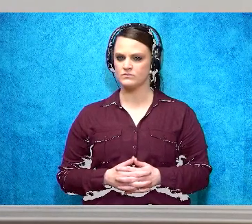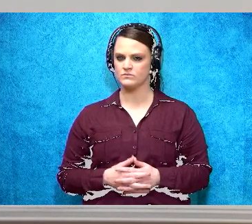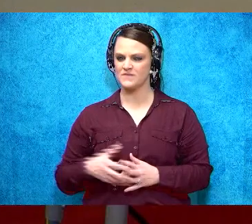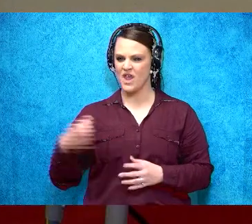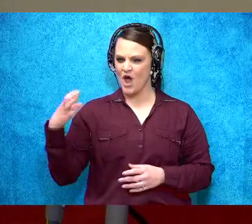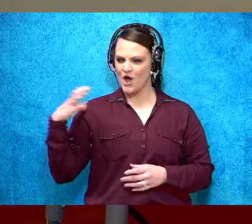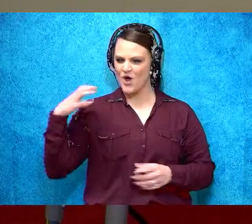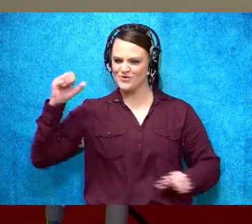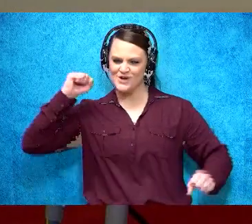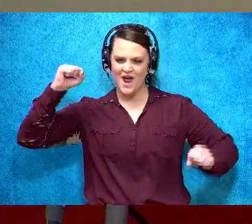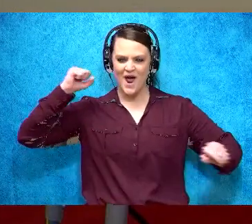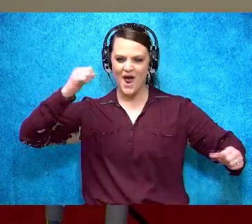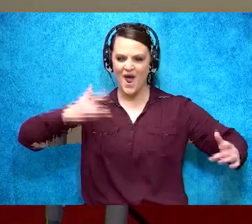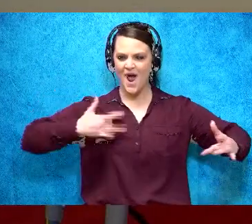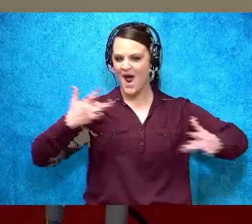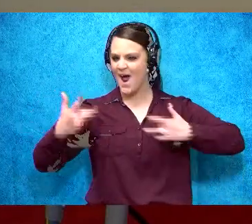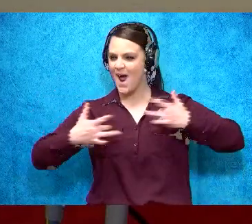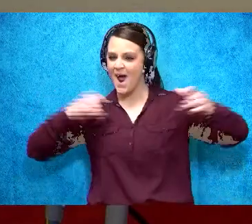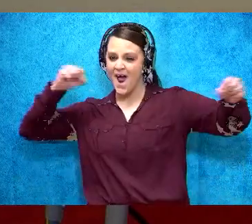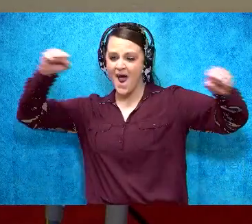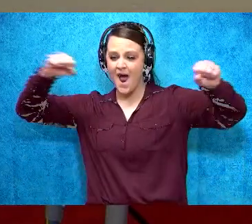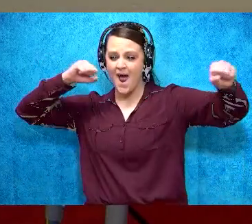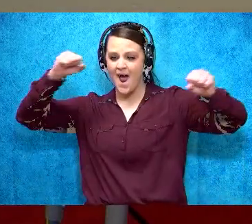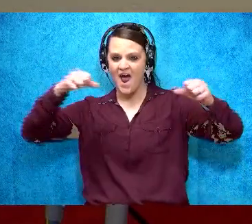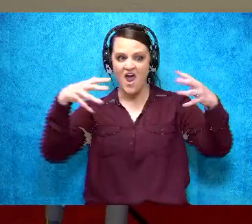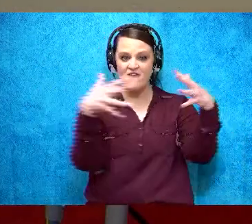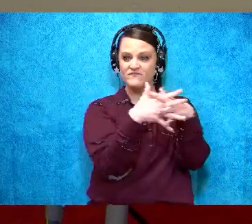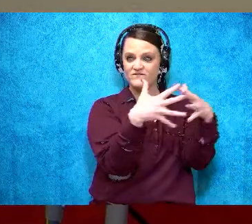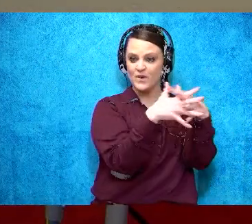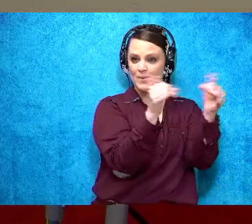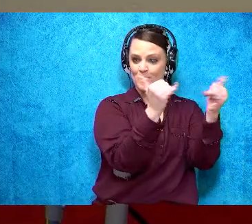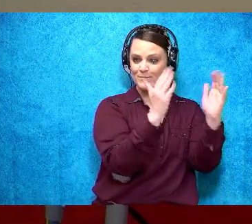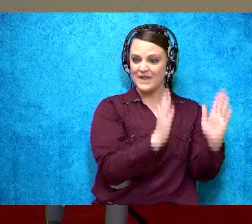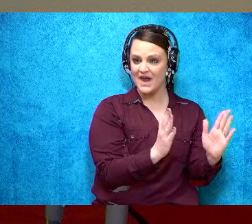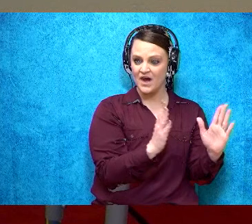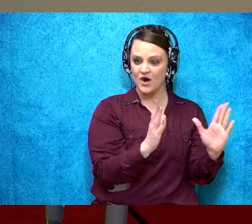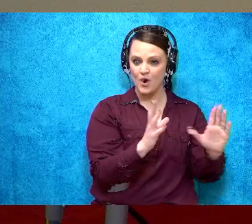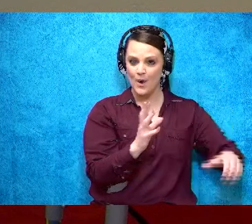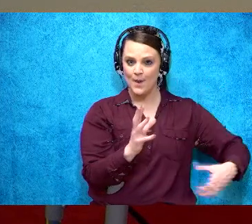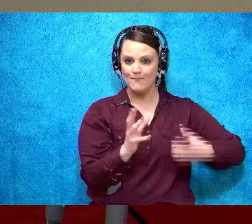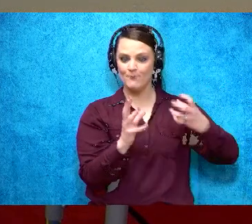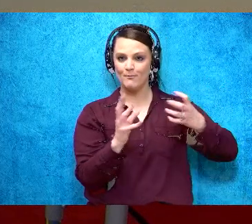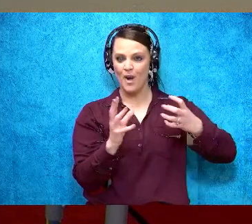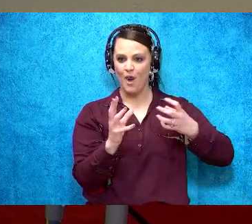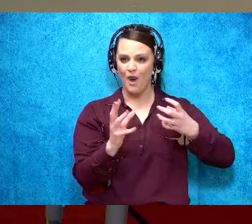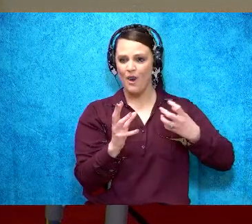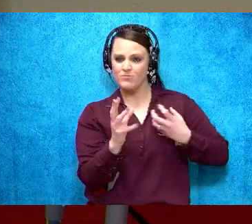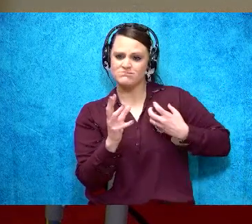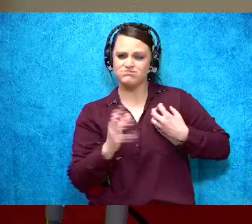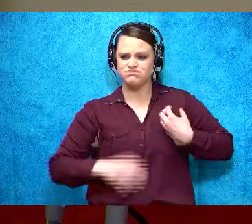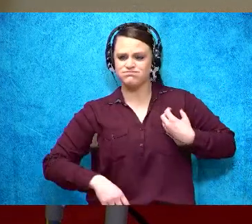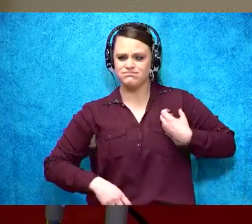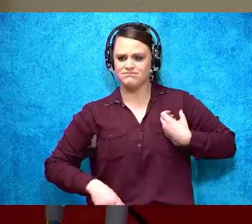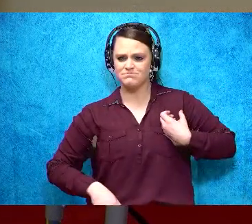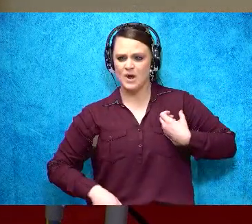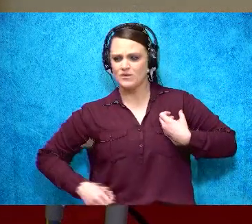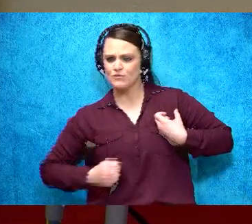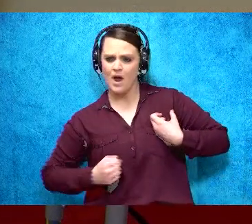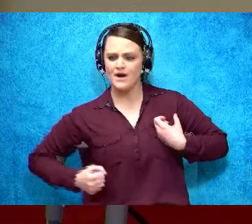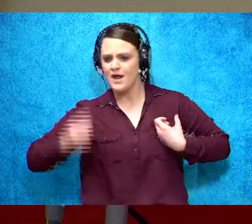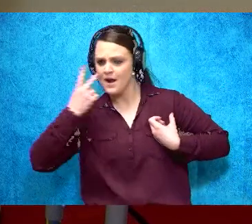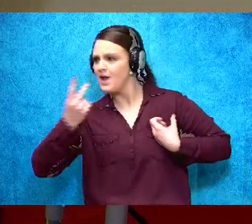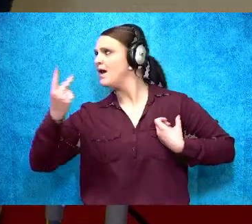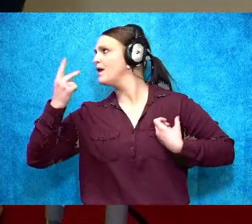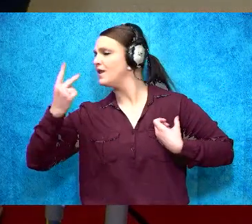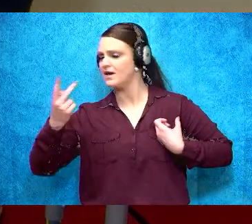getting real excited. I see a football player who's holding the ball. You know, I don't know, it looks like maybe he's running and looking